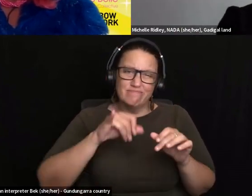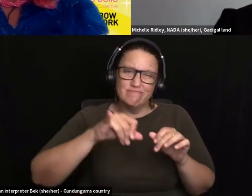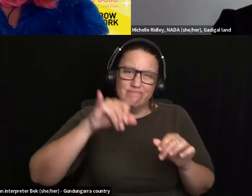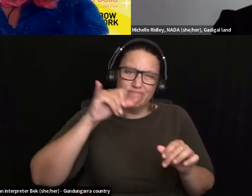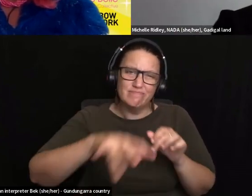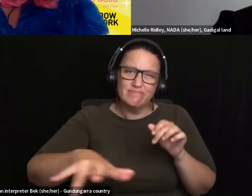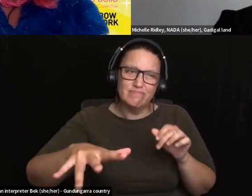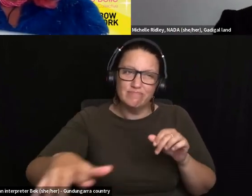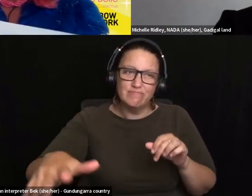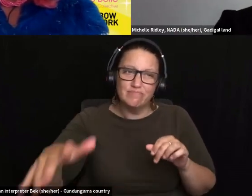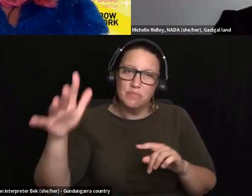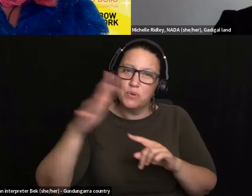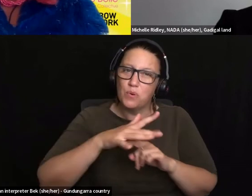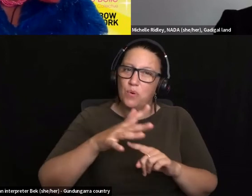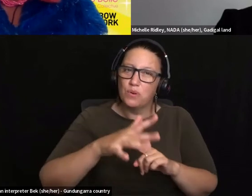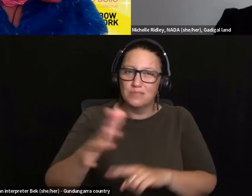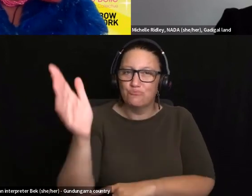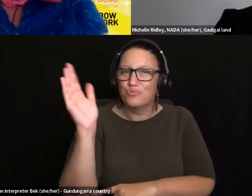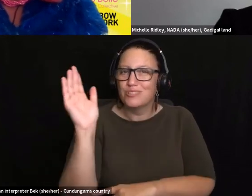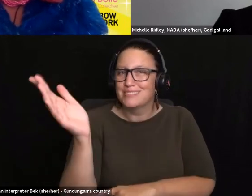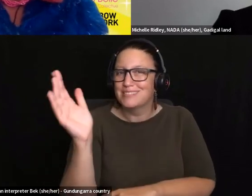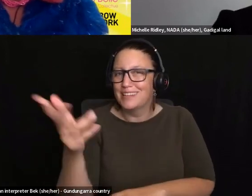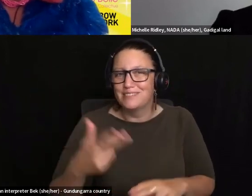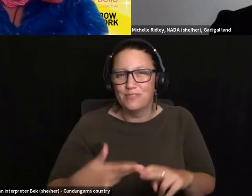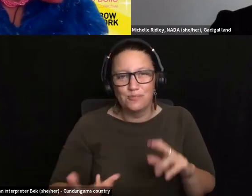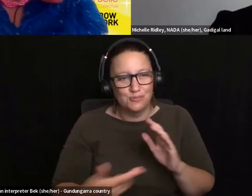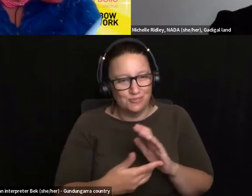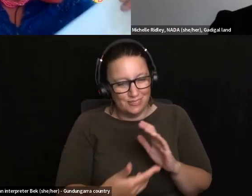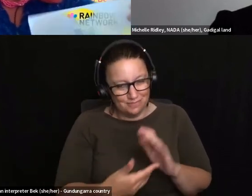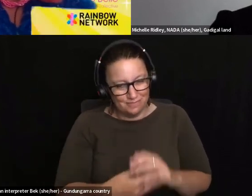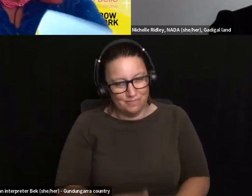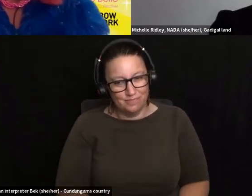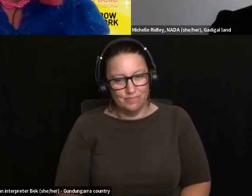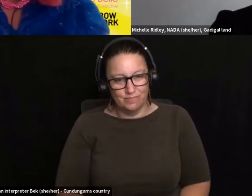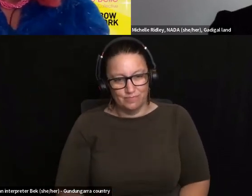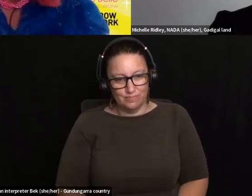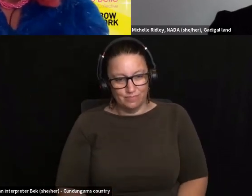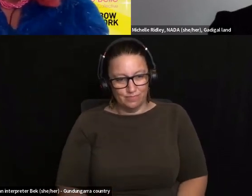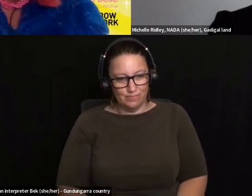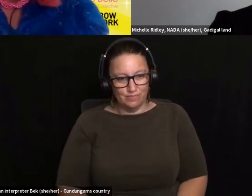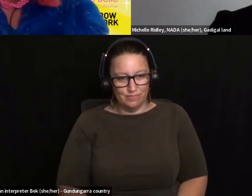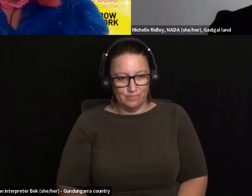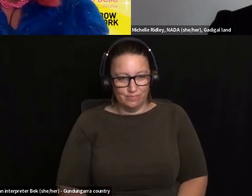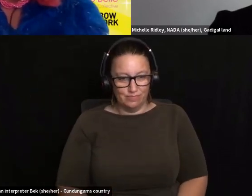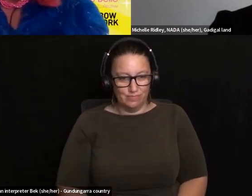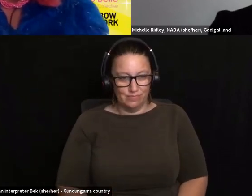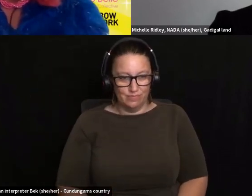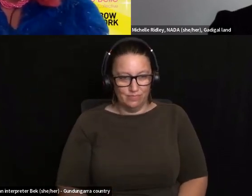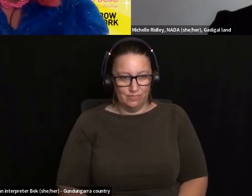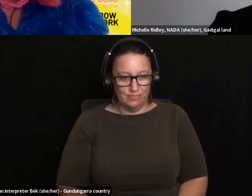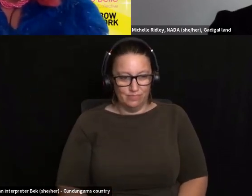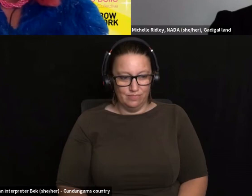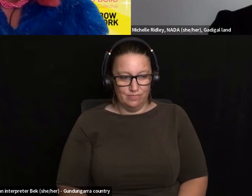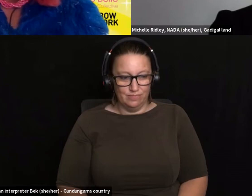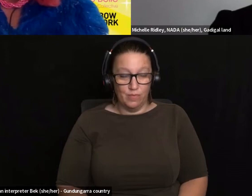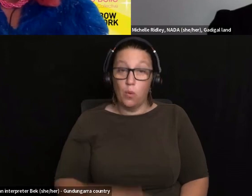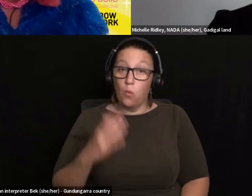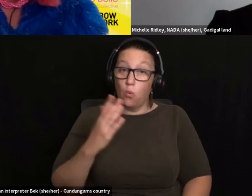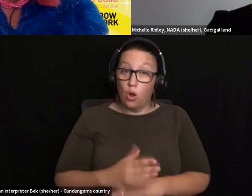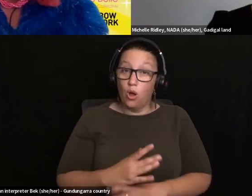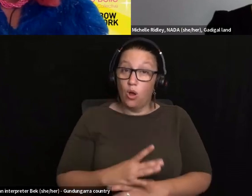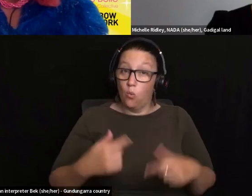presentation for us to have today. And also, I think it's really exciting about the work that we'll be